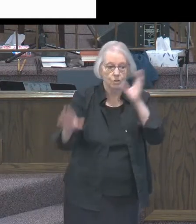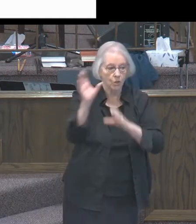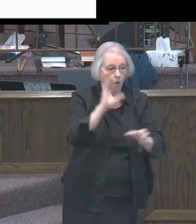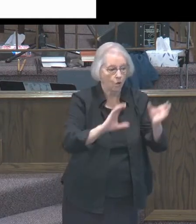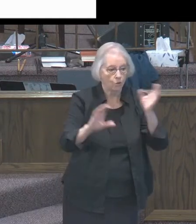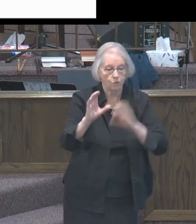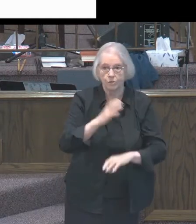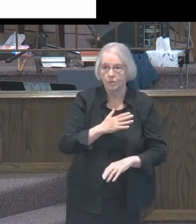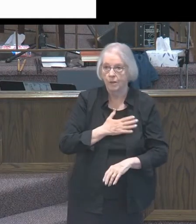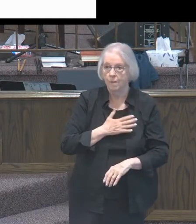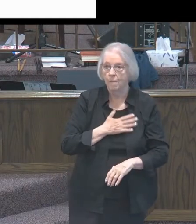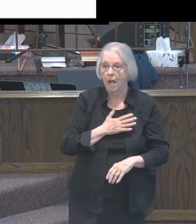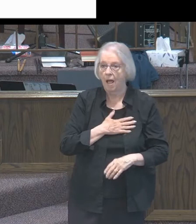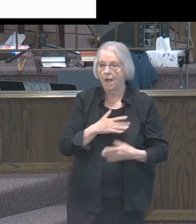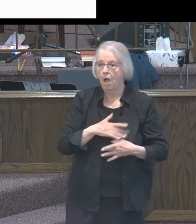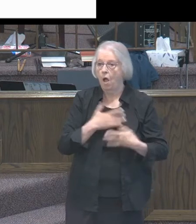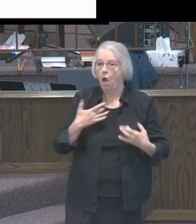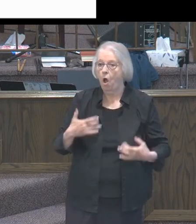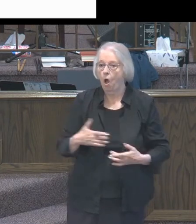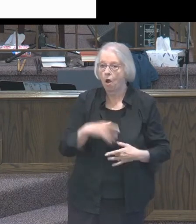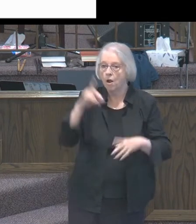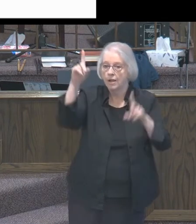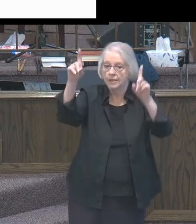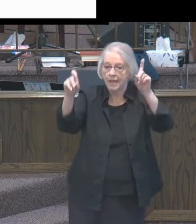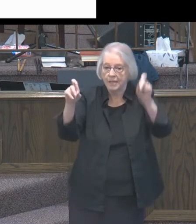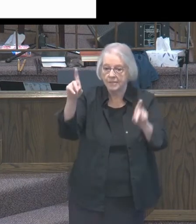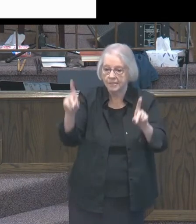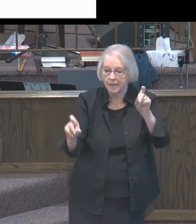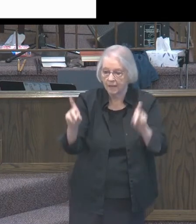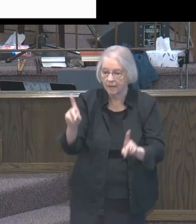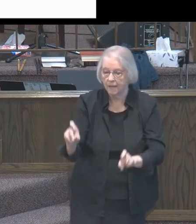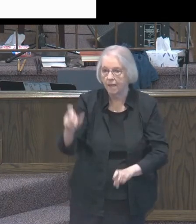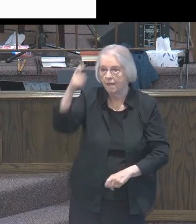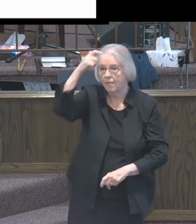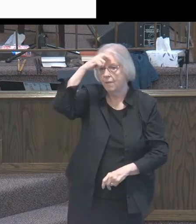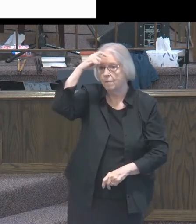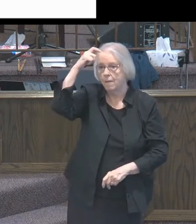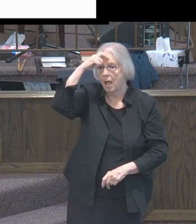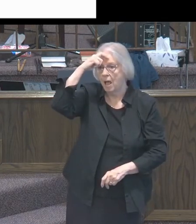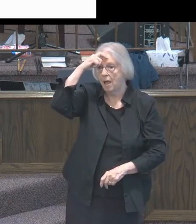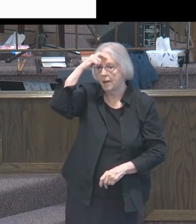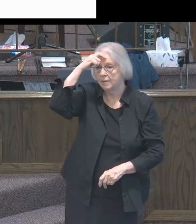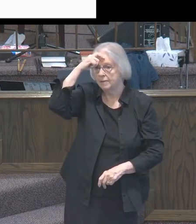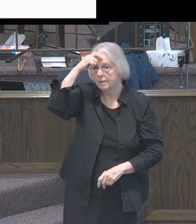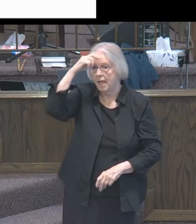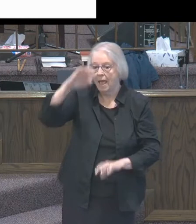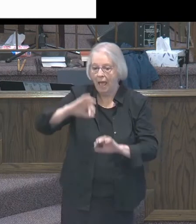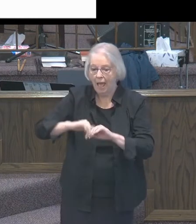searching the heart, testing the mind to give every man according to his ways, according to the fruits of his doings.